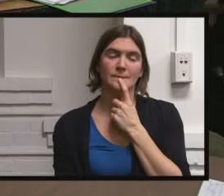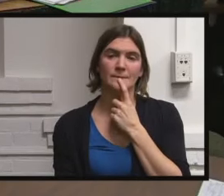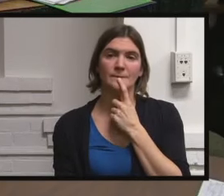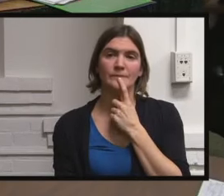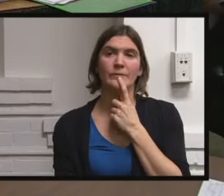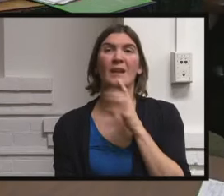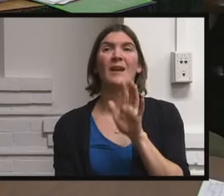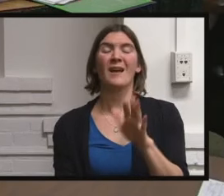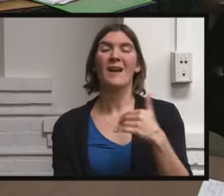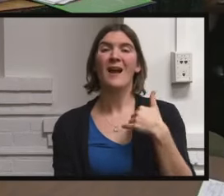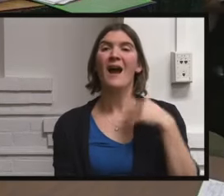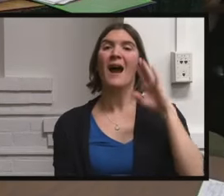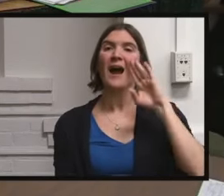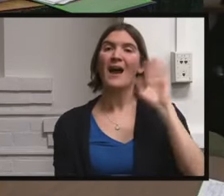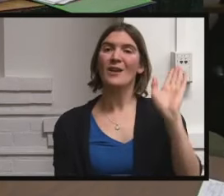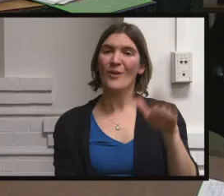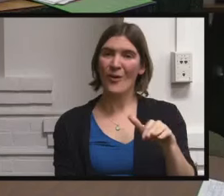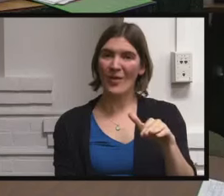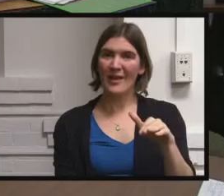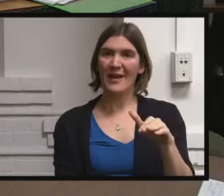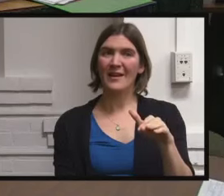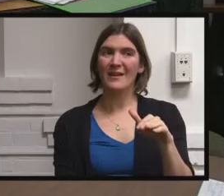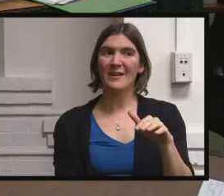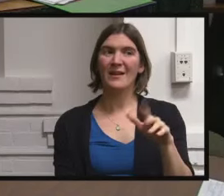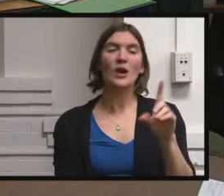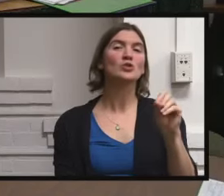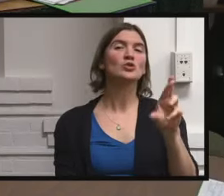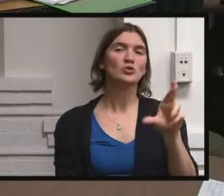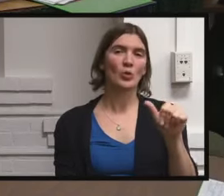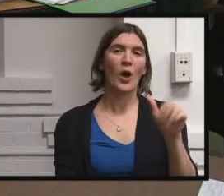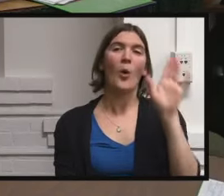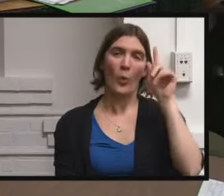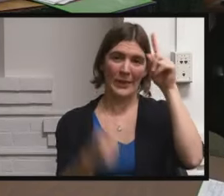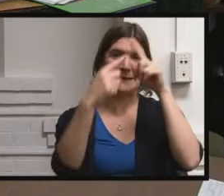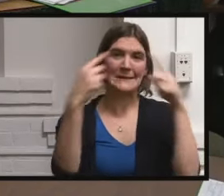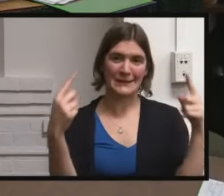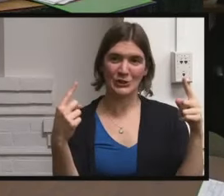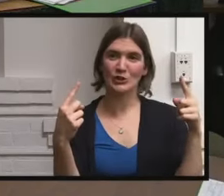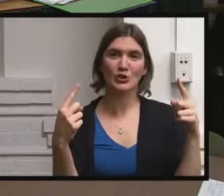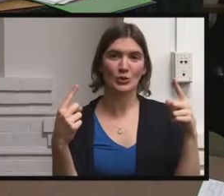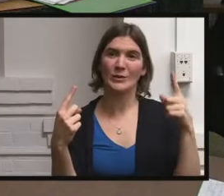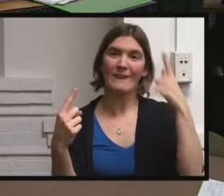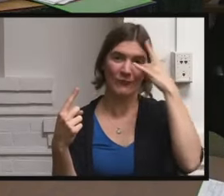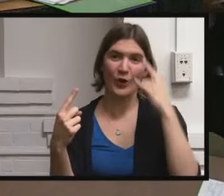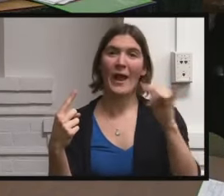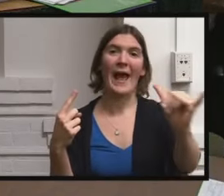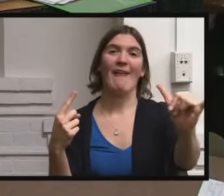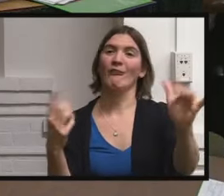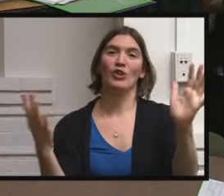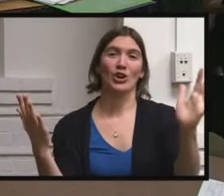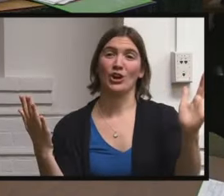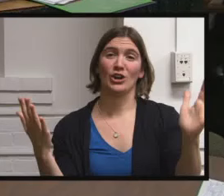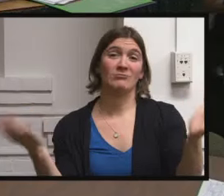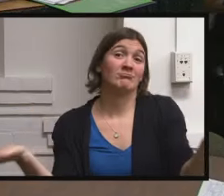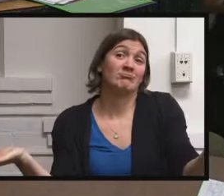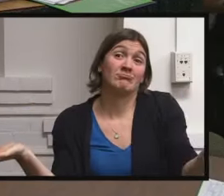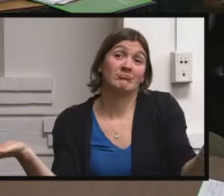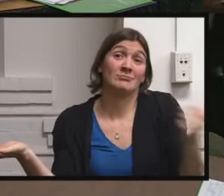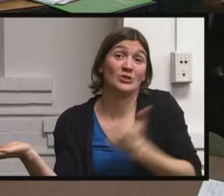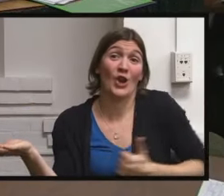I know that we're trying to be, and you know, Dora, we're going to disagree until hell freezes over. So,